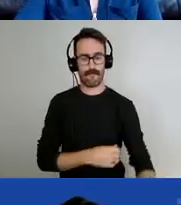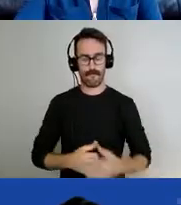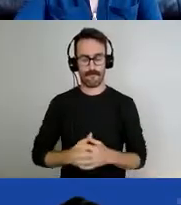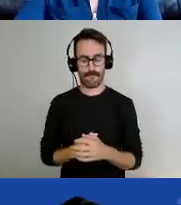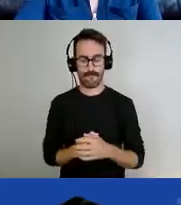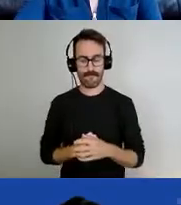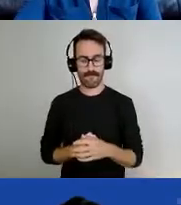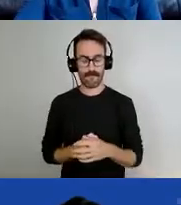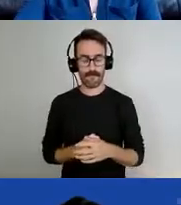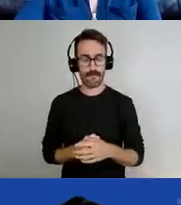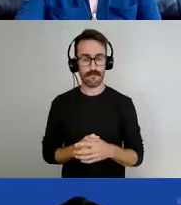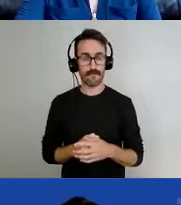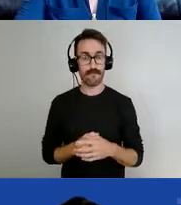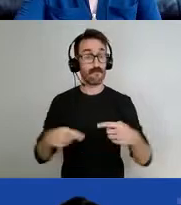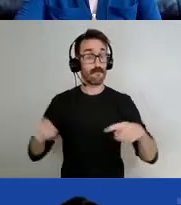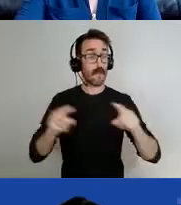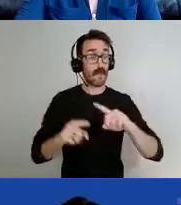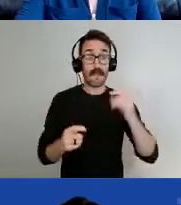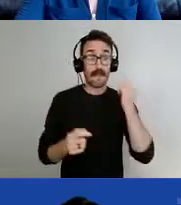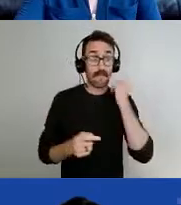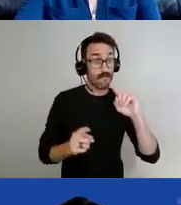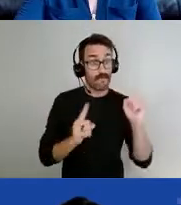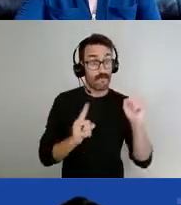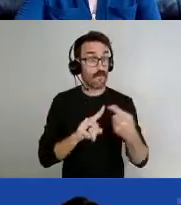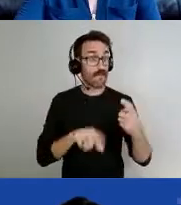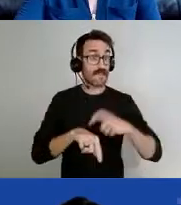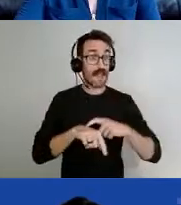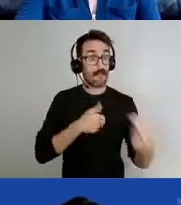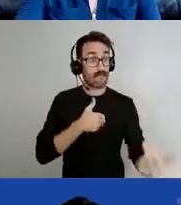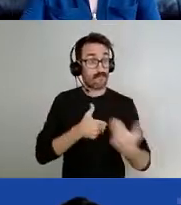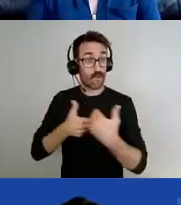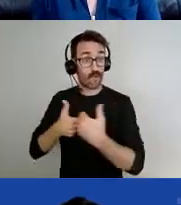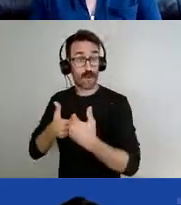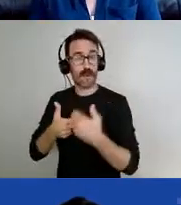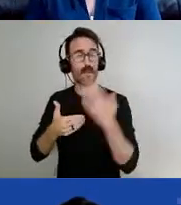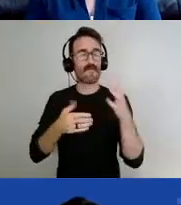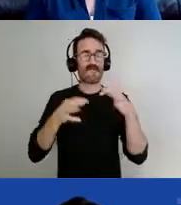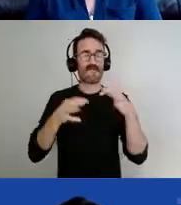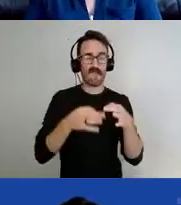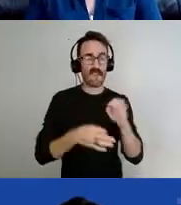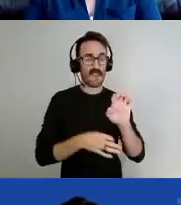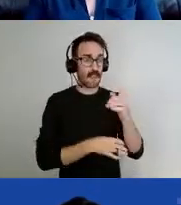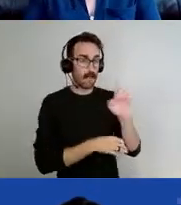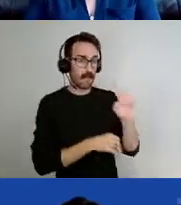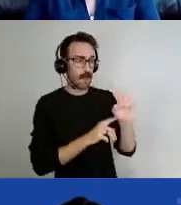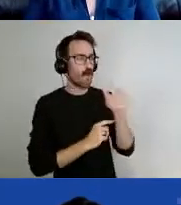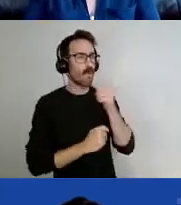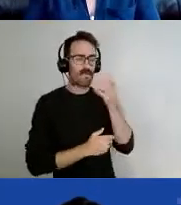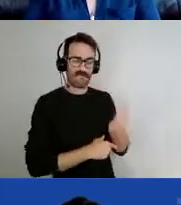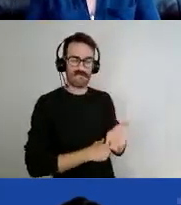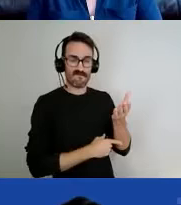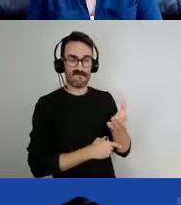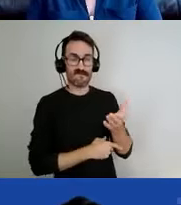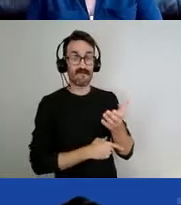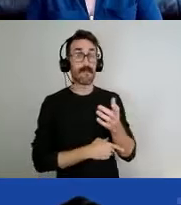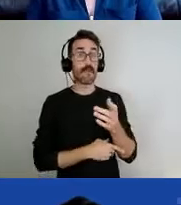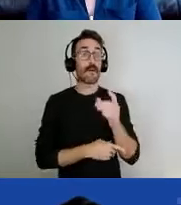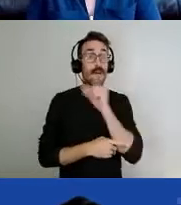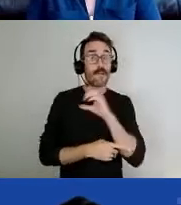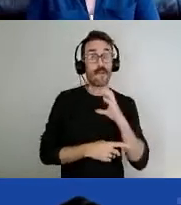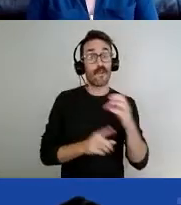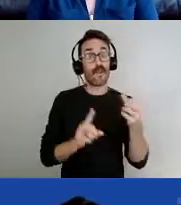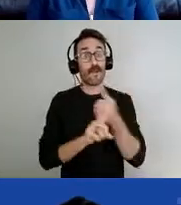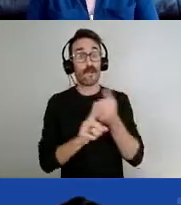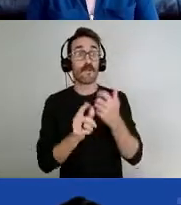So for those who've joined us for the first time, just to give you some background about our organization, Elder Abuse Prevention Ontario has